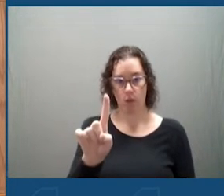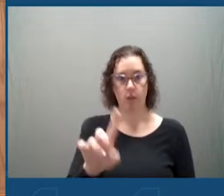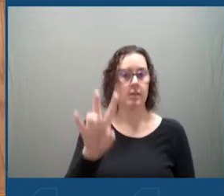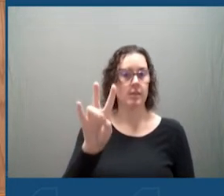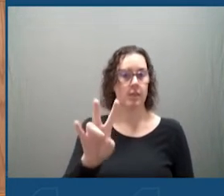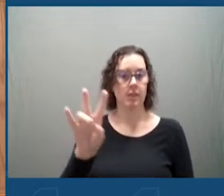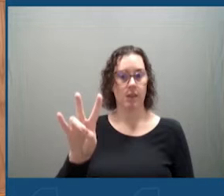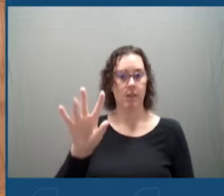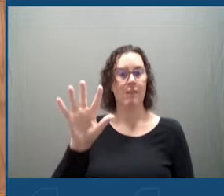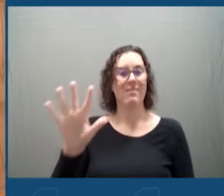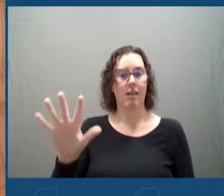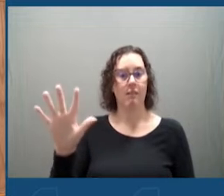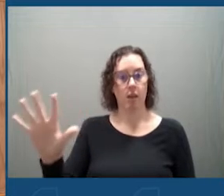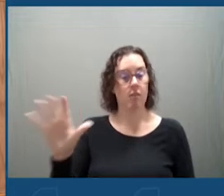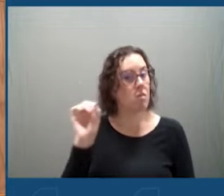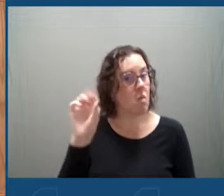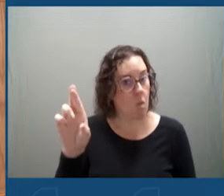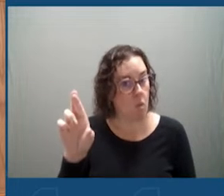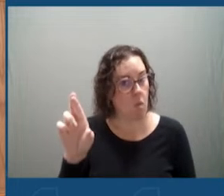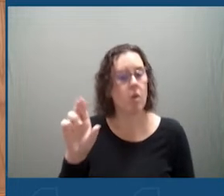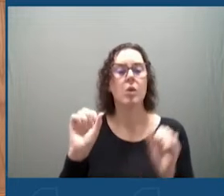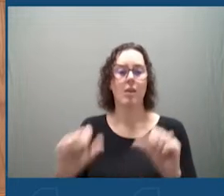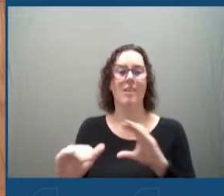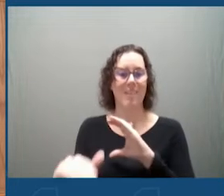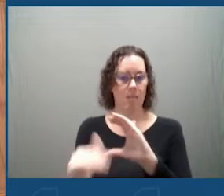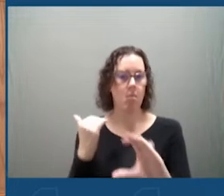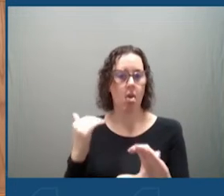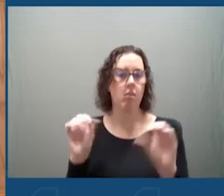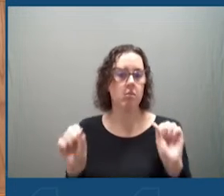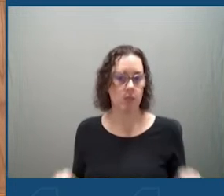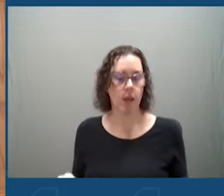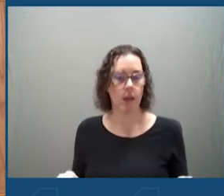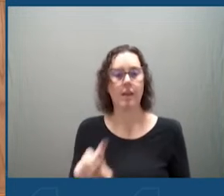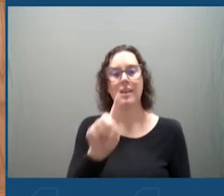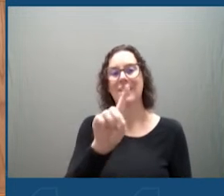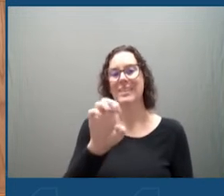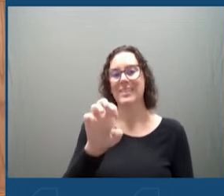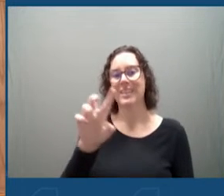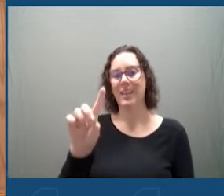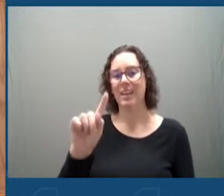1-800-771-7755, or by emailing